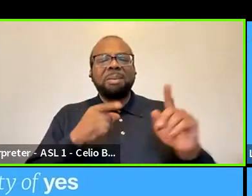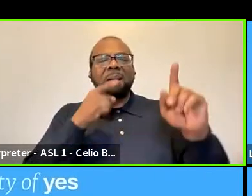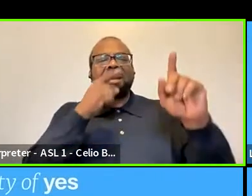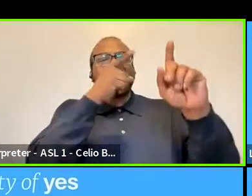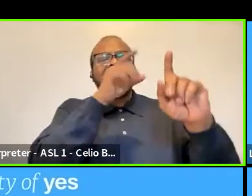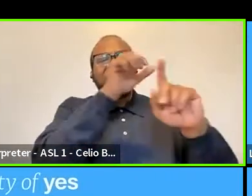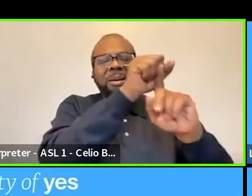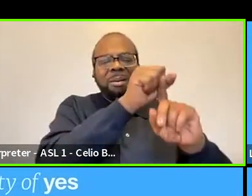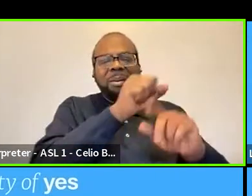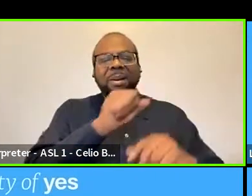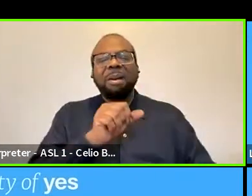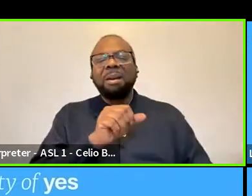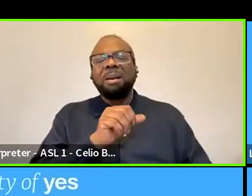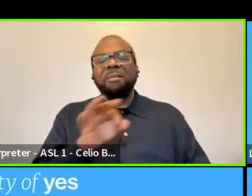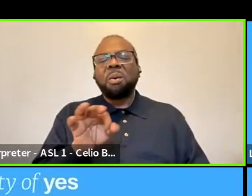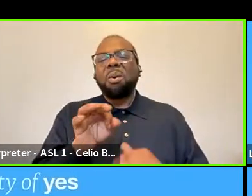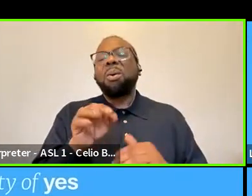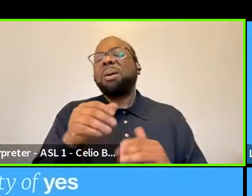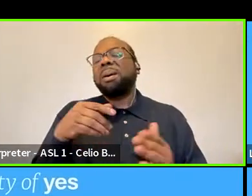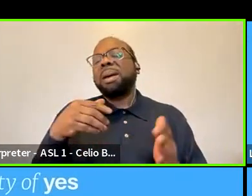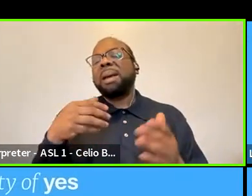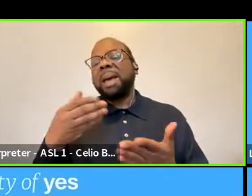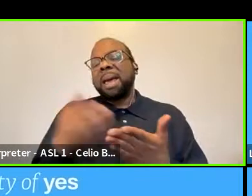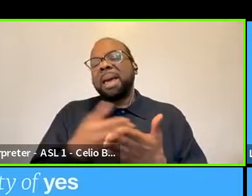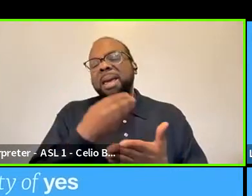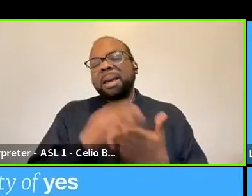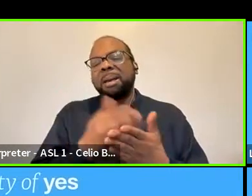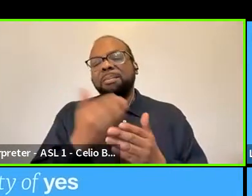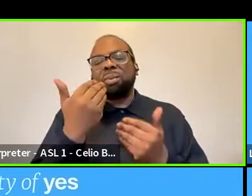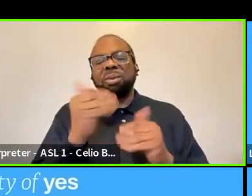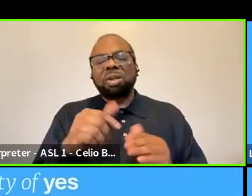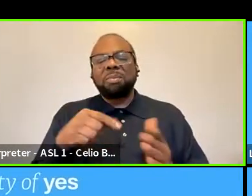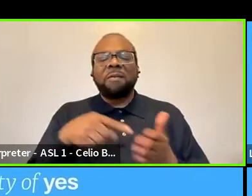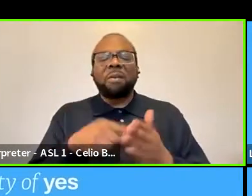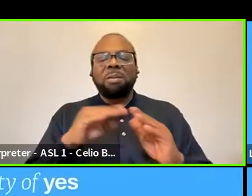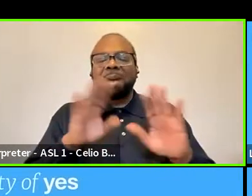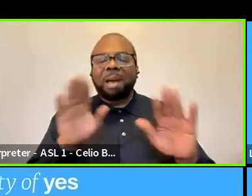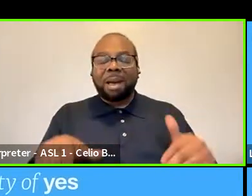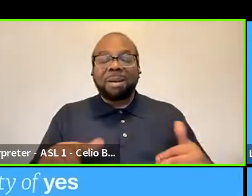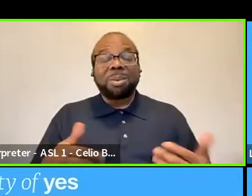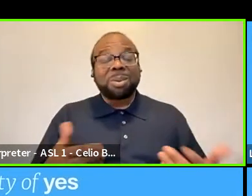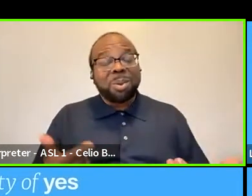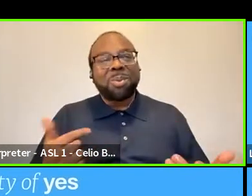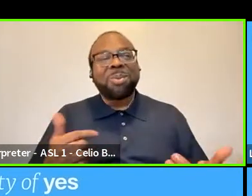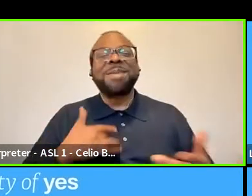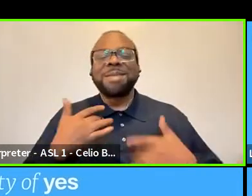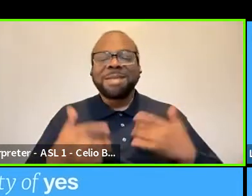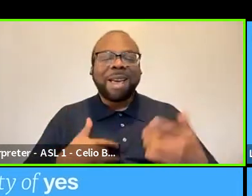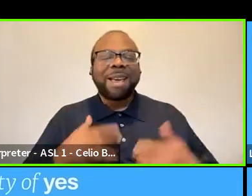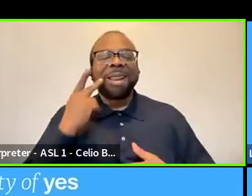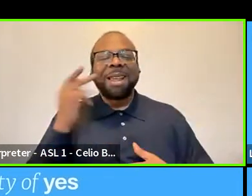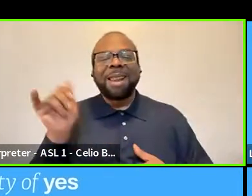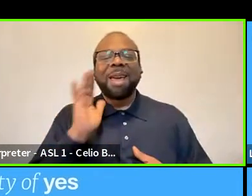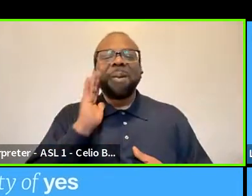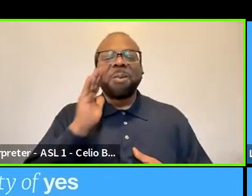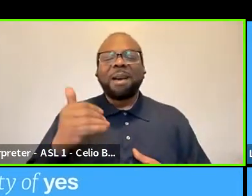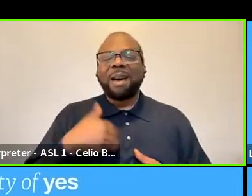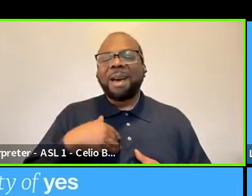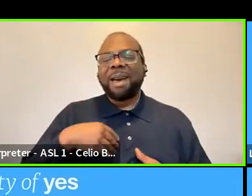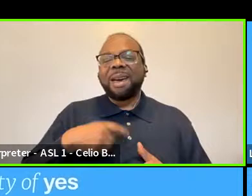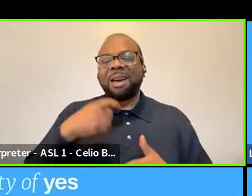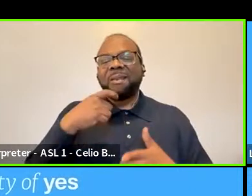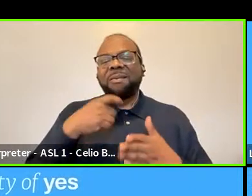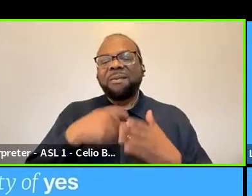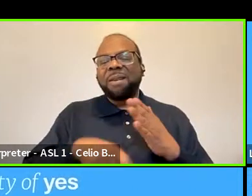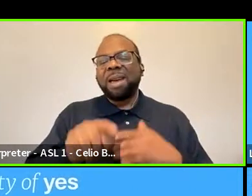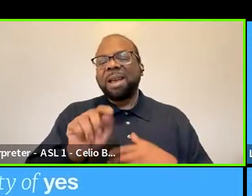income-restricted affordable housing. And so we're provisionally excited that it looks like we will have a tax benefit that, yes, we believe